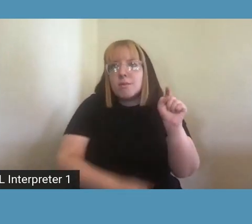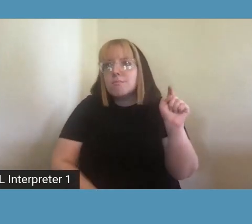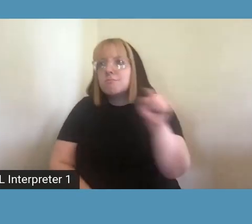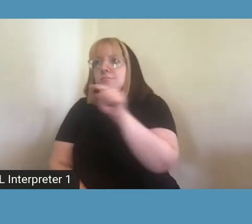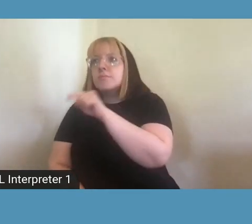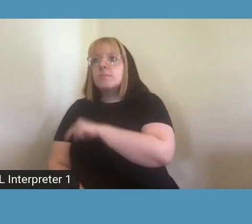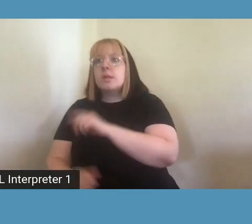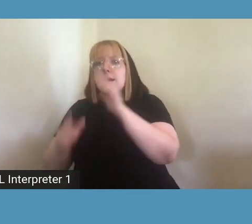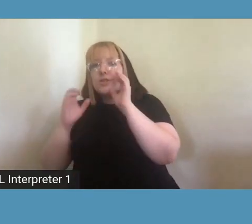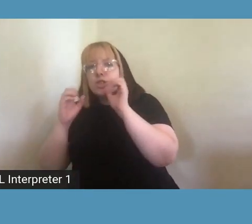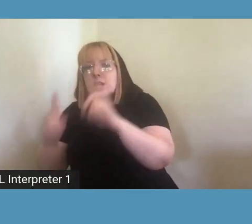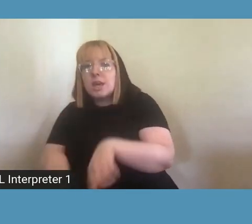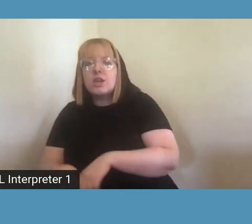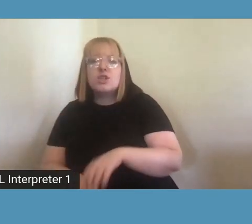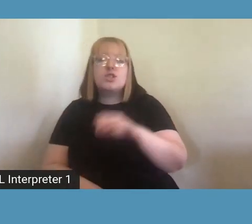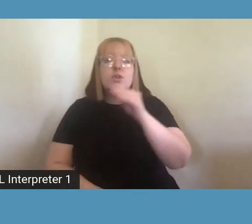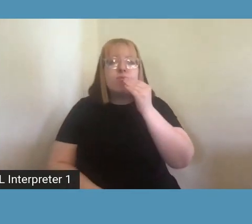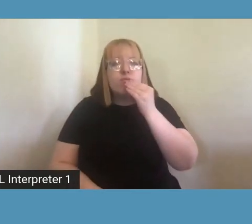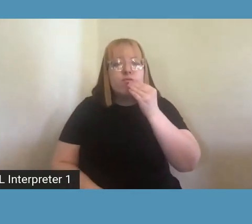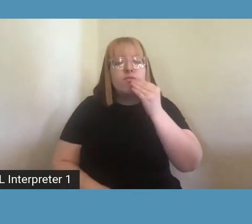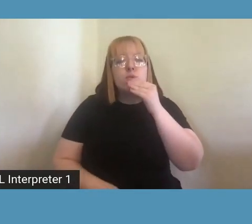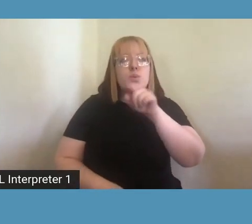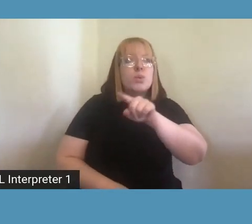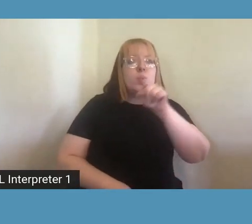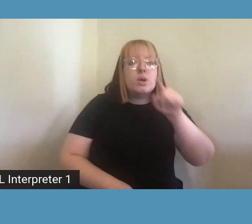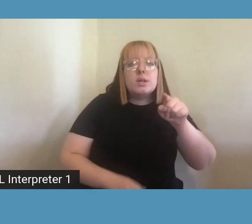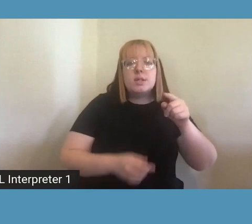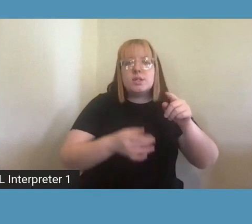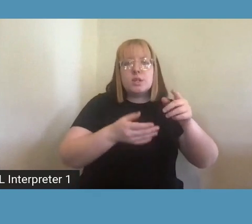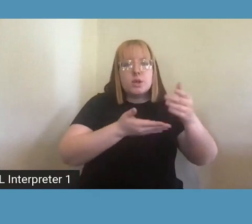have conservators, we have curators.